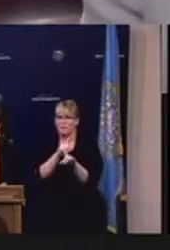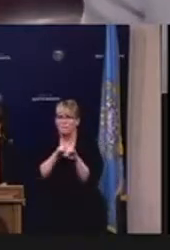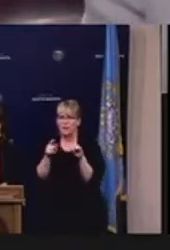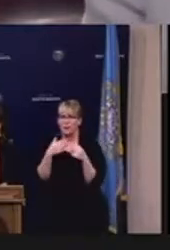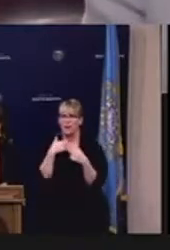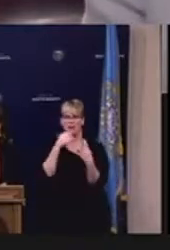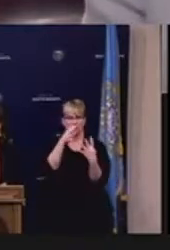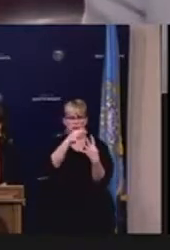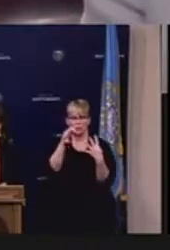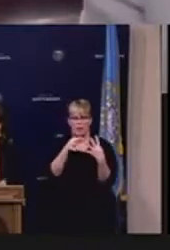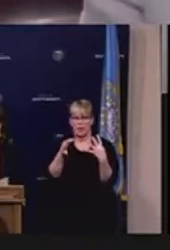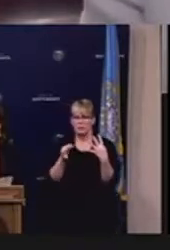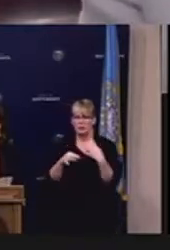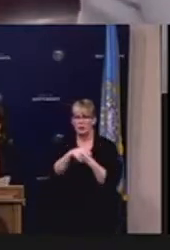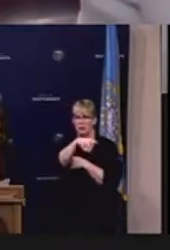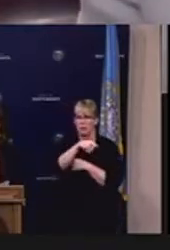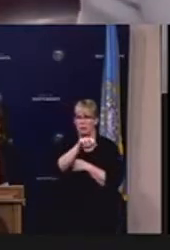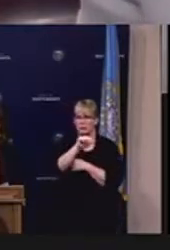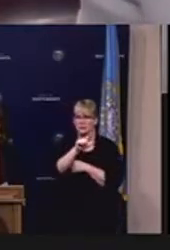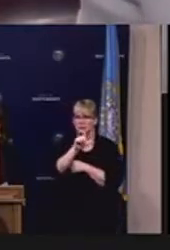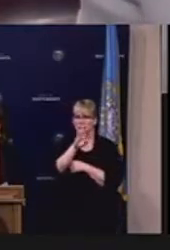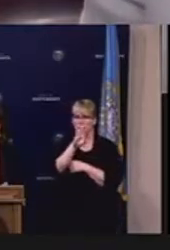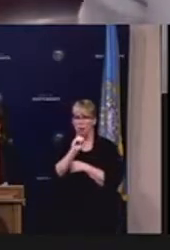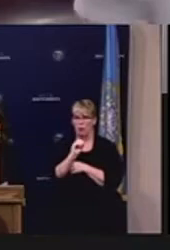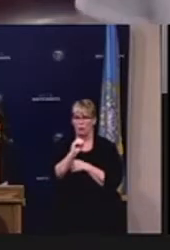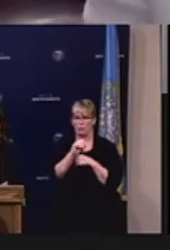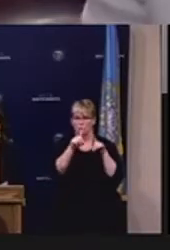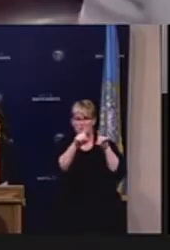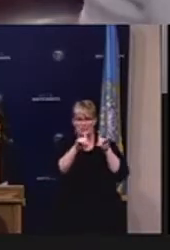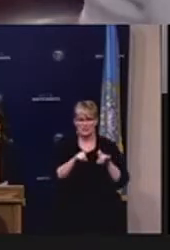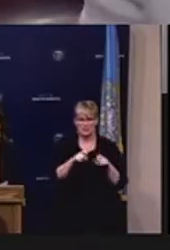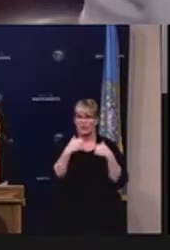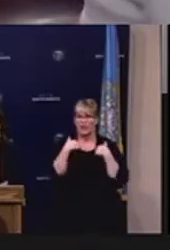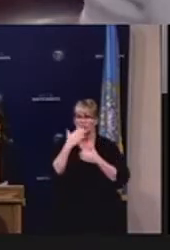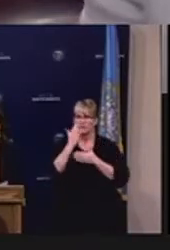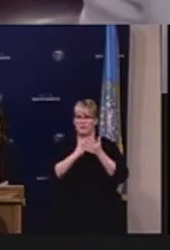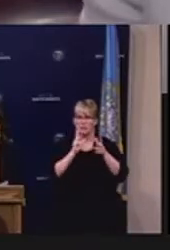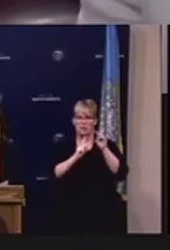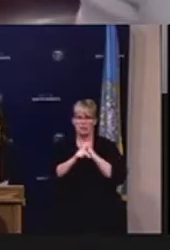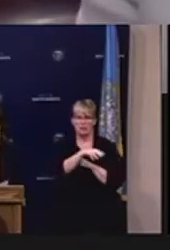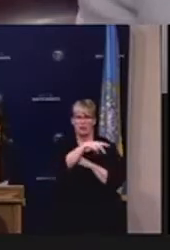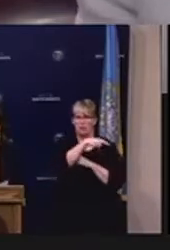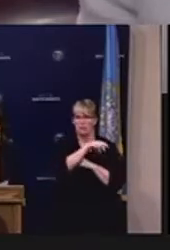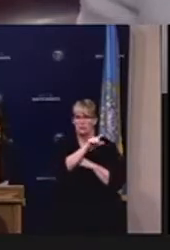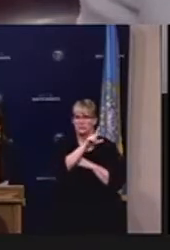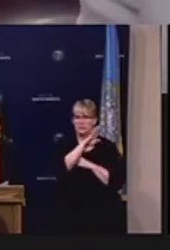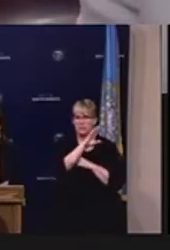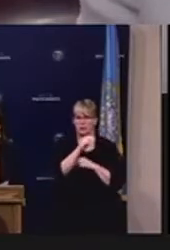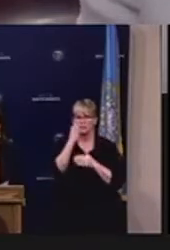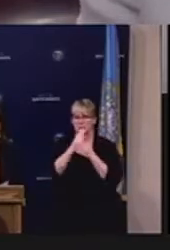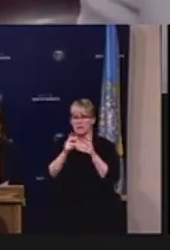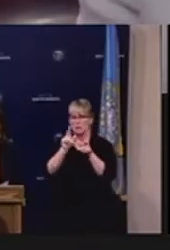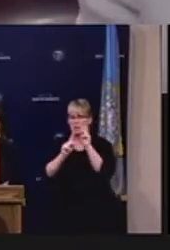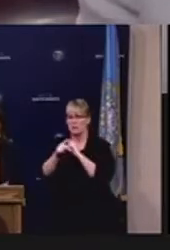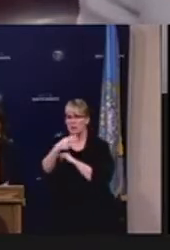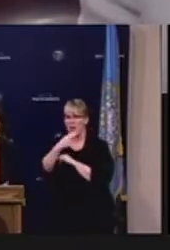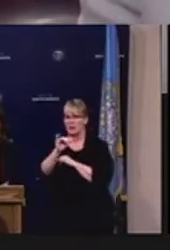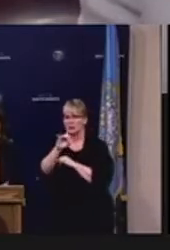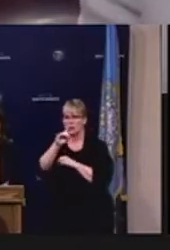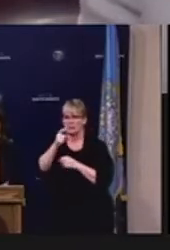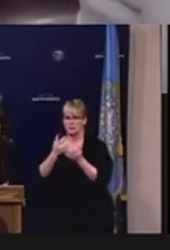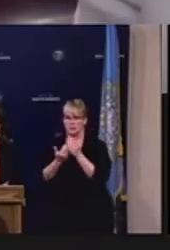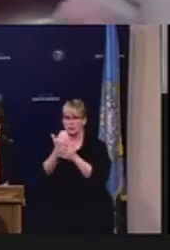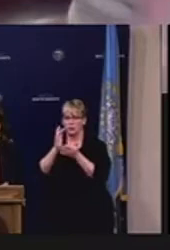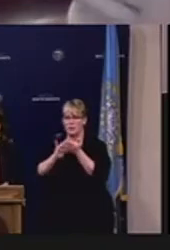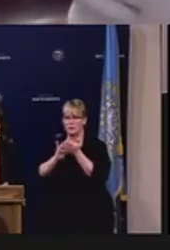randomized placebo-controlled trial, we'll give some people placebo, some people hydroxychloroquine, and we'll measure outcomes, and we'll be able to